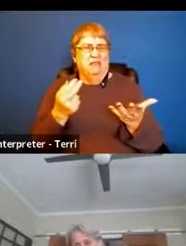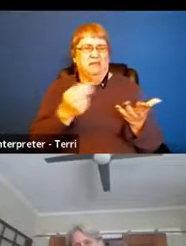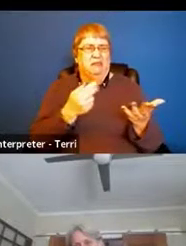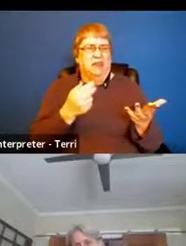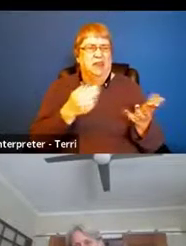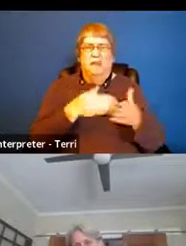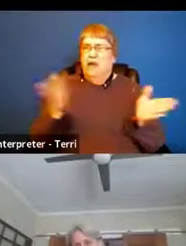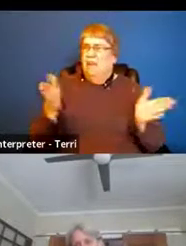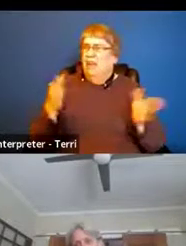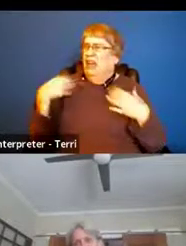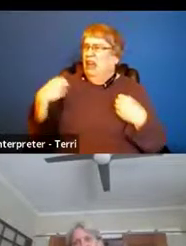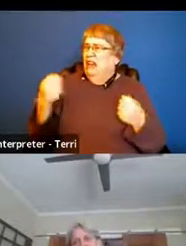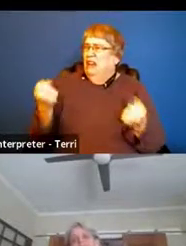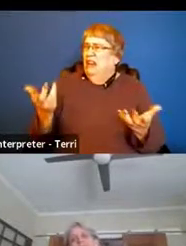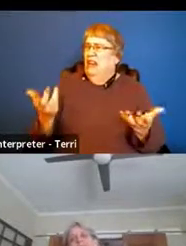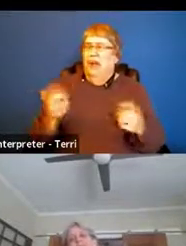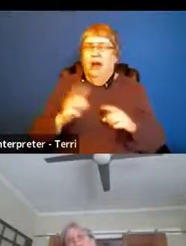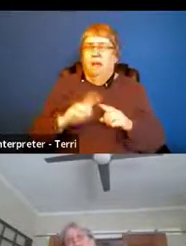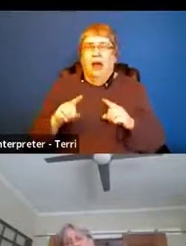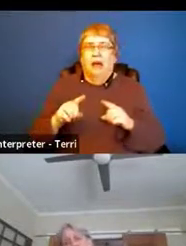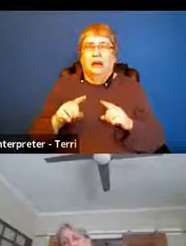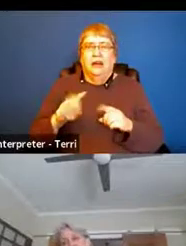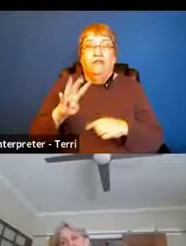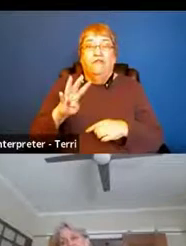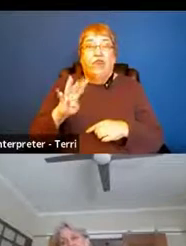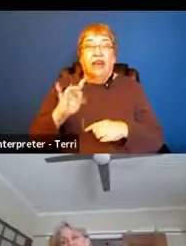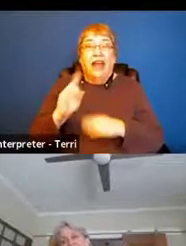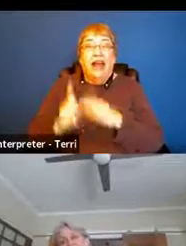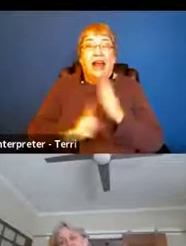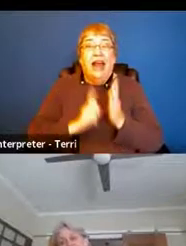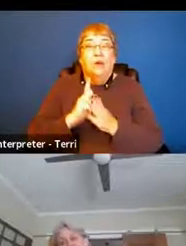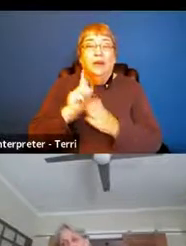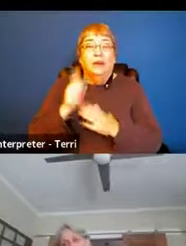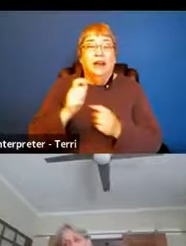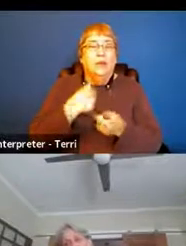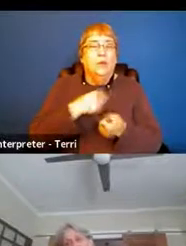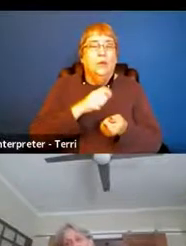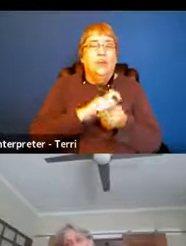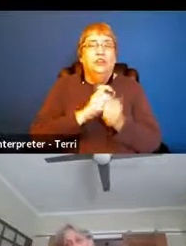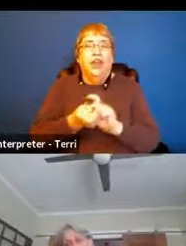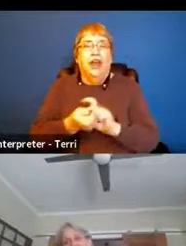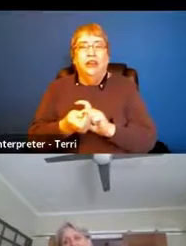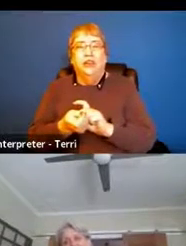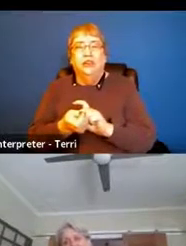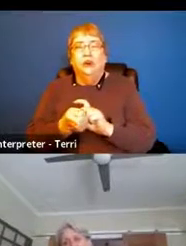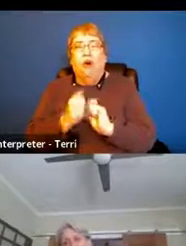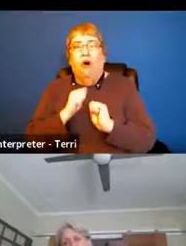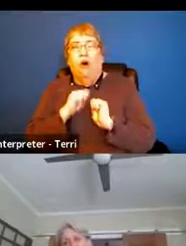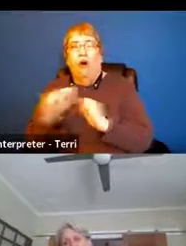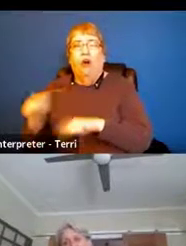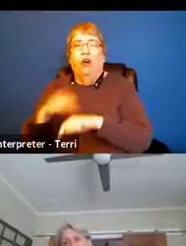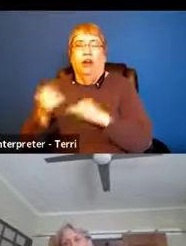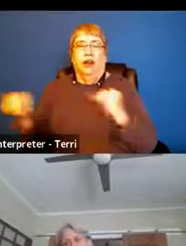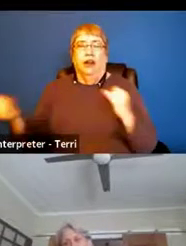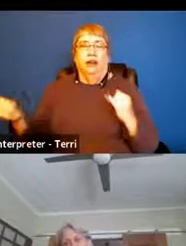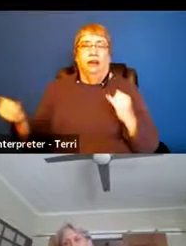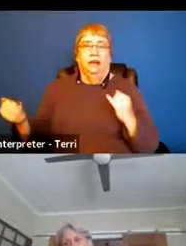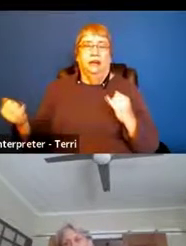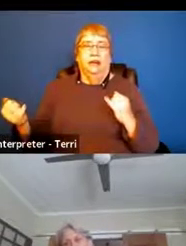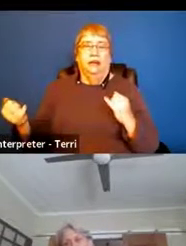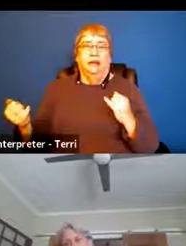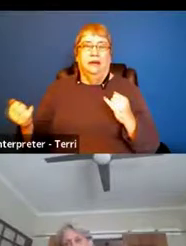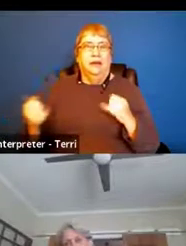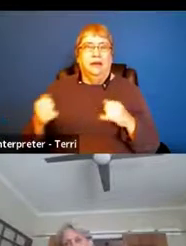and literally in like 48 hours, we transitioned so that we are all providing telehealth services. So that's just one way